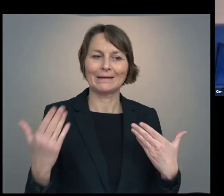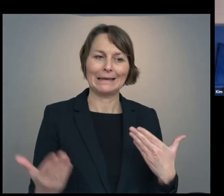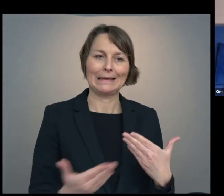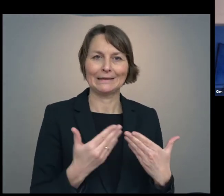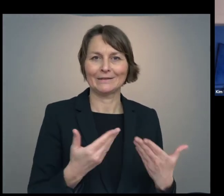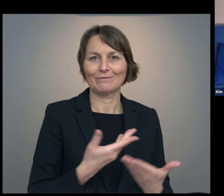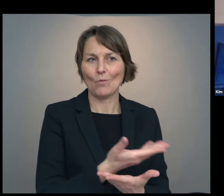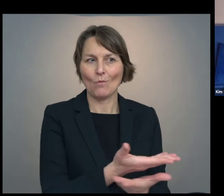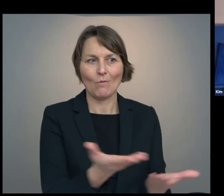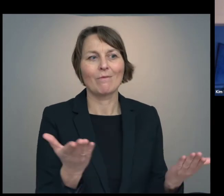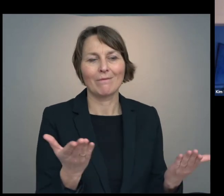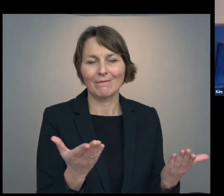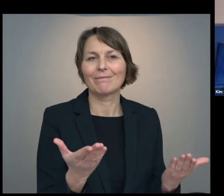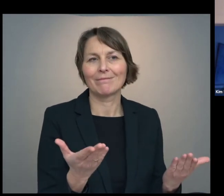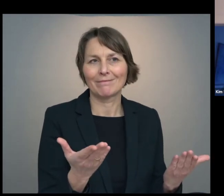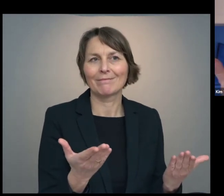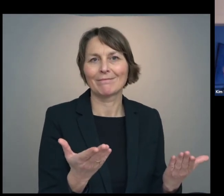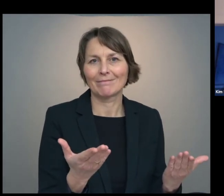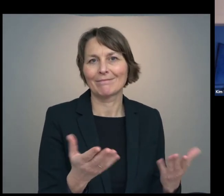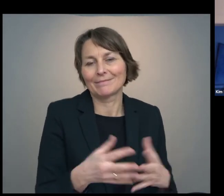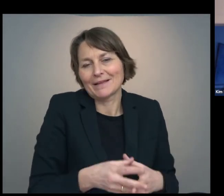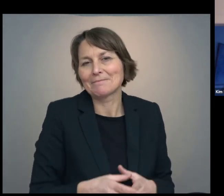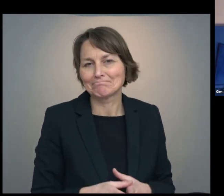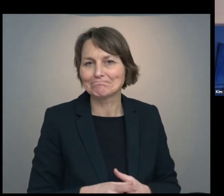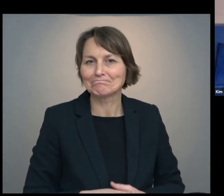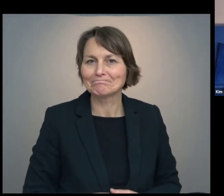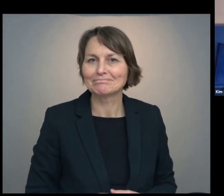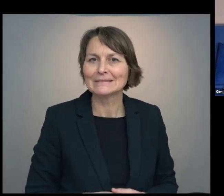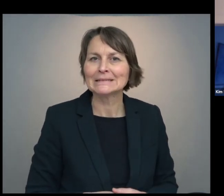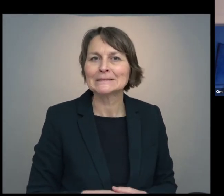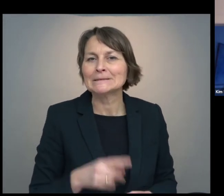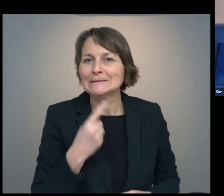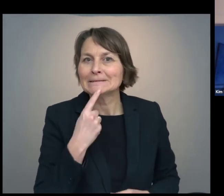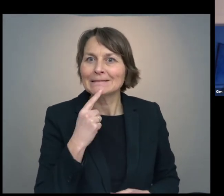to make it more easier for everyone to